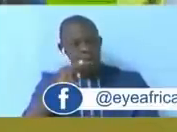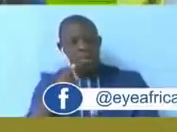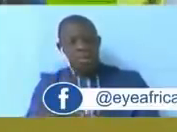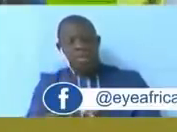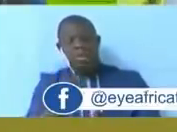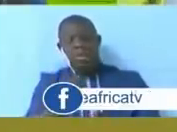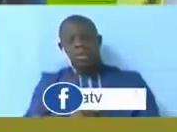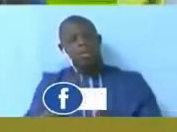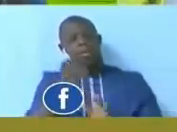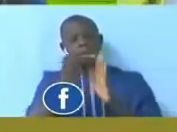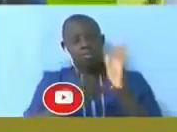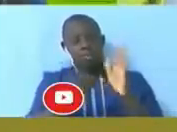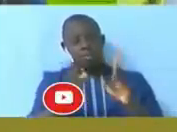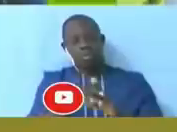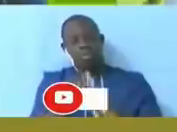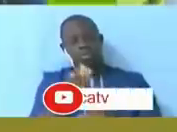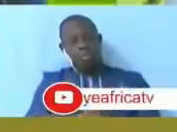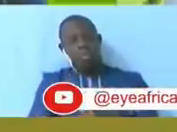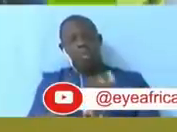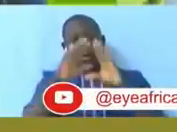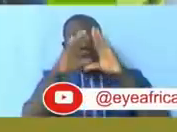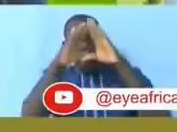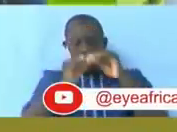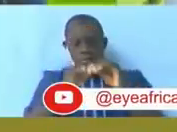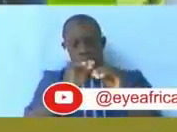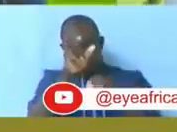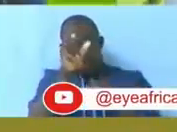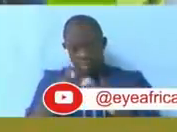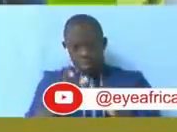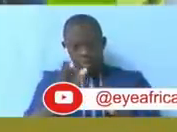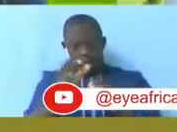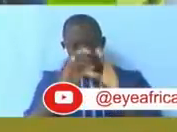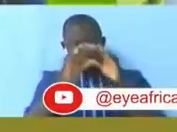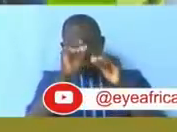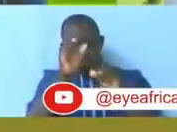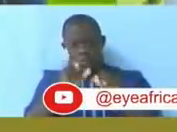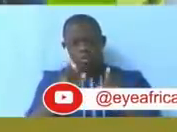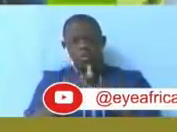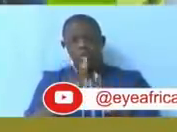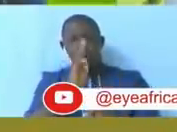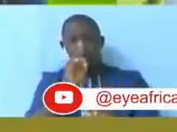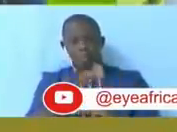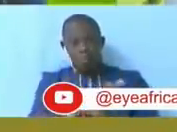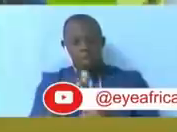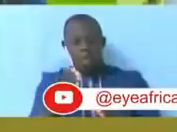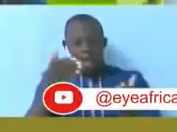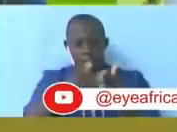the officers who actually raided the Germans in their hotel room